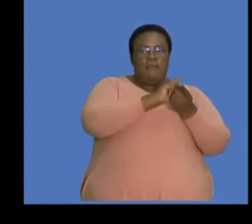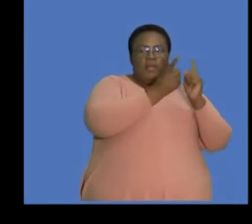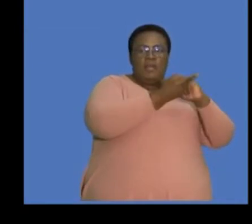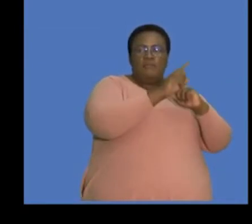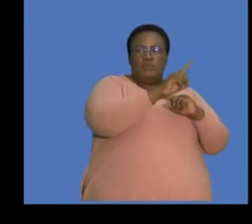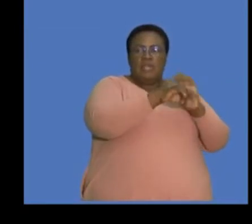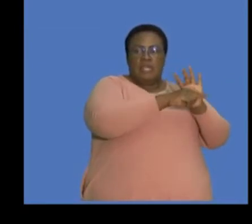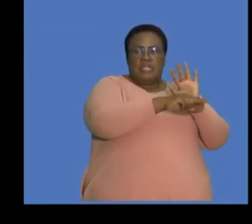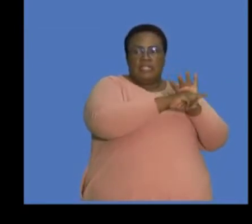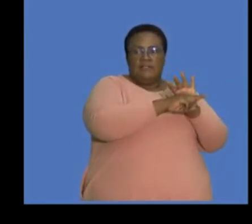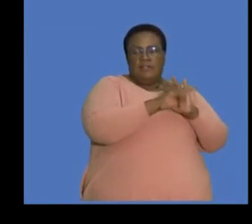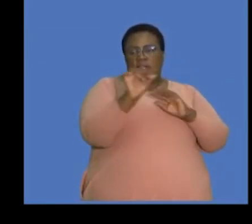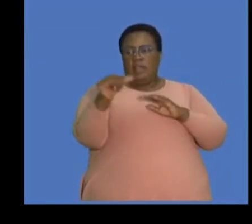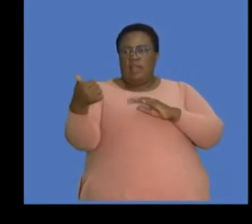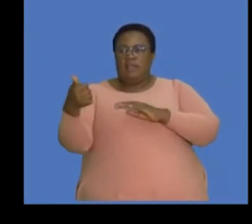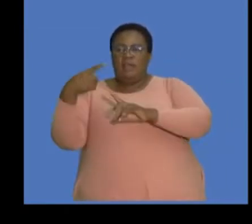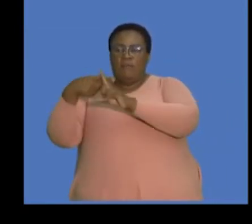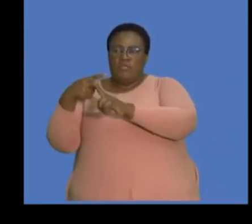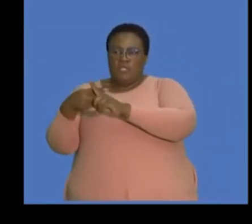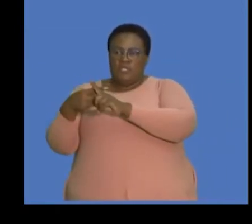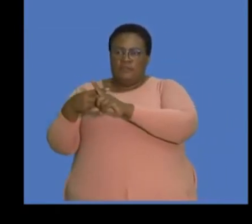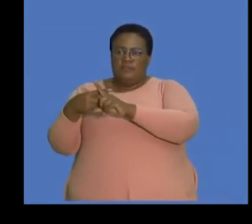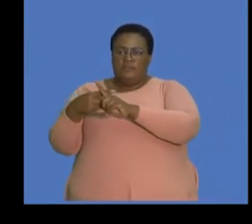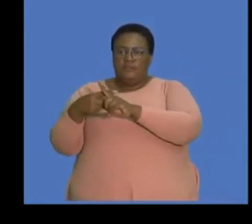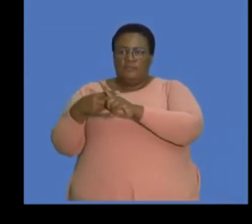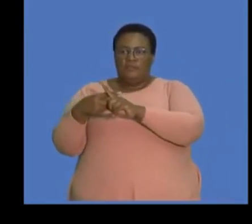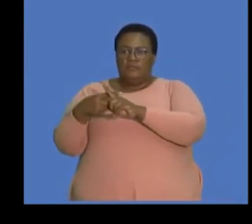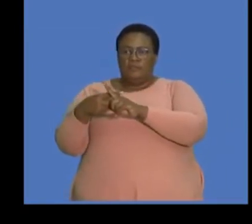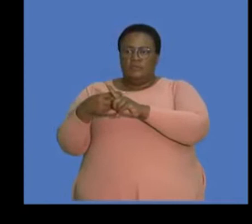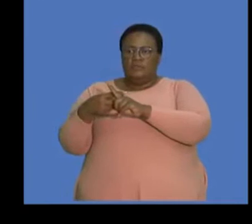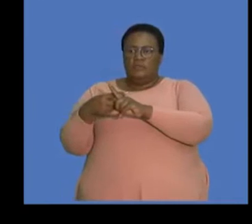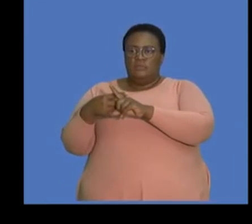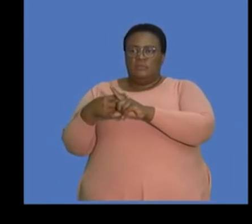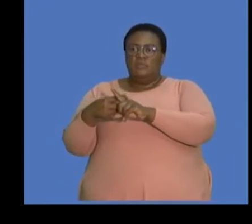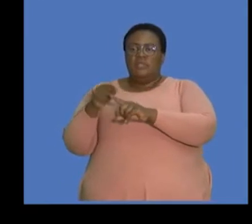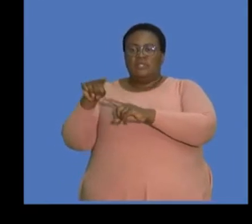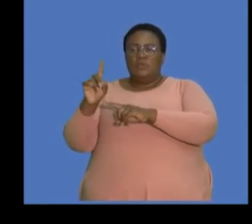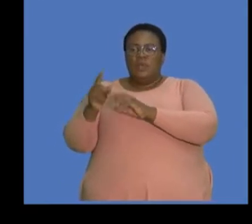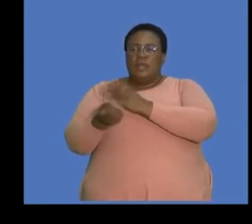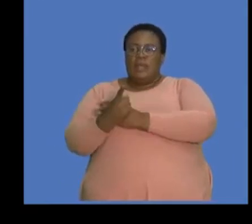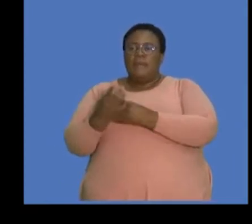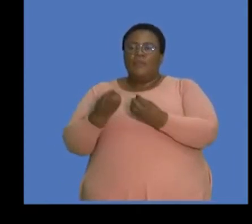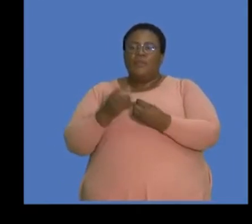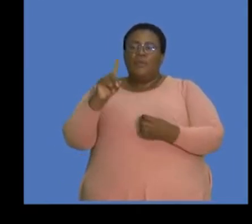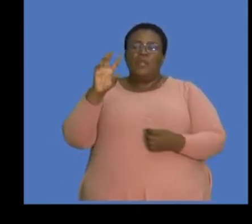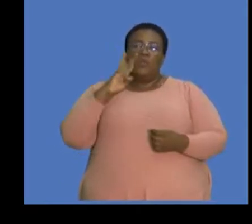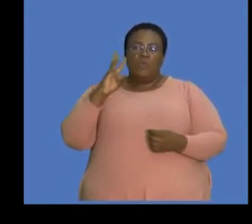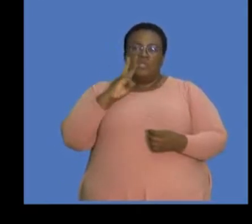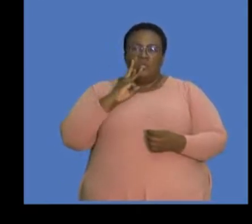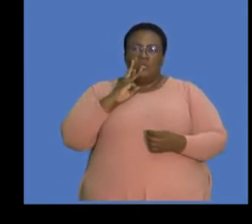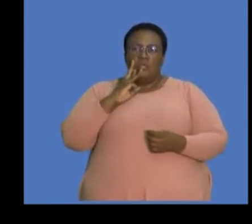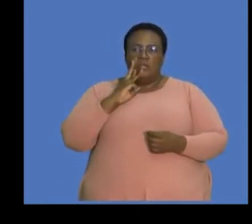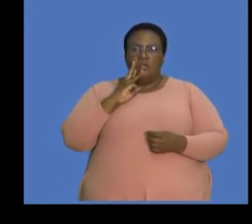polarized material becomes negatively charged, while the other end becomes positive. This is typically what happens with